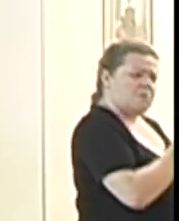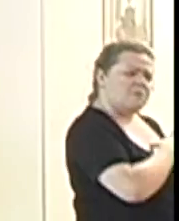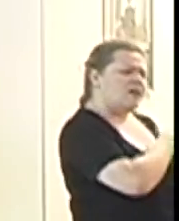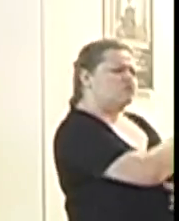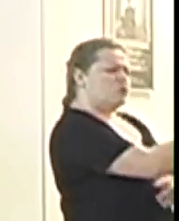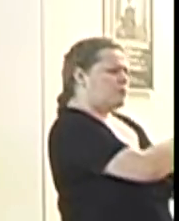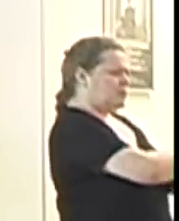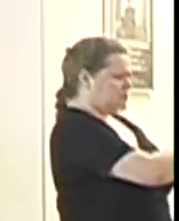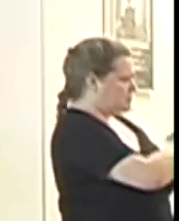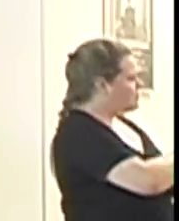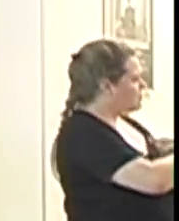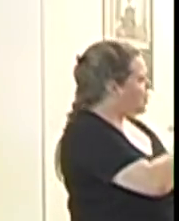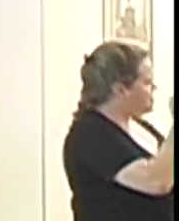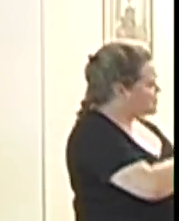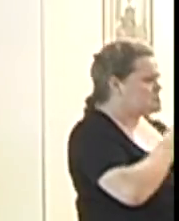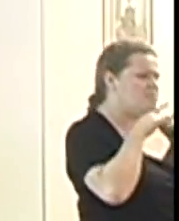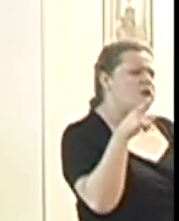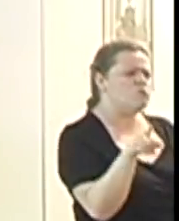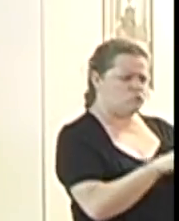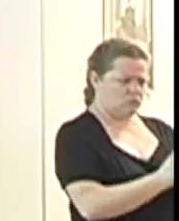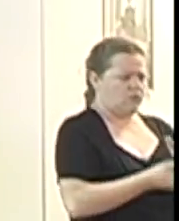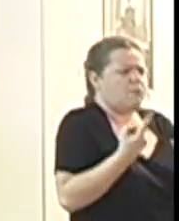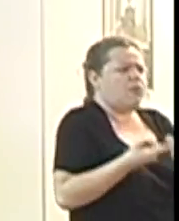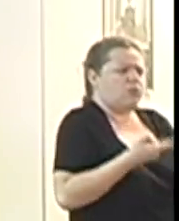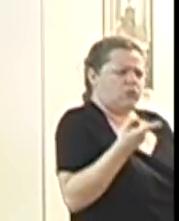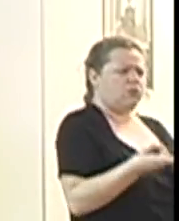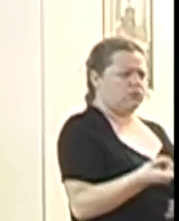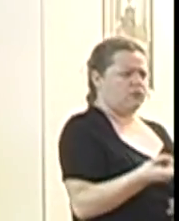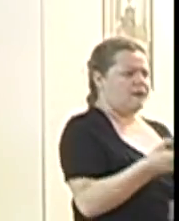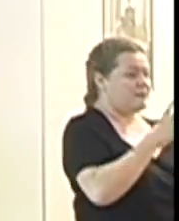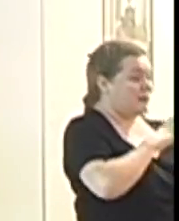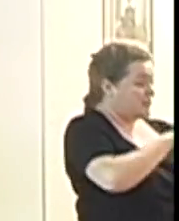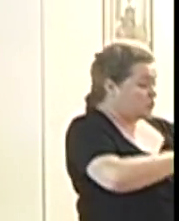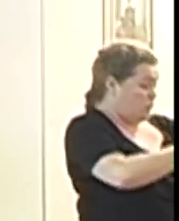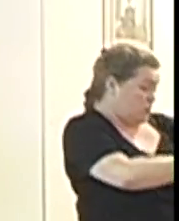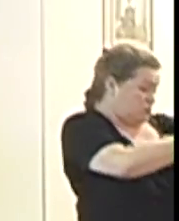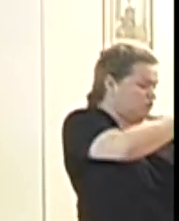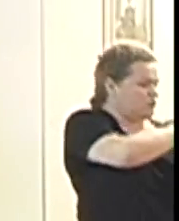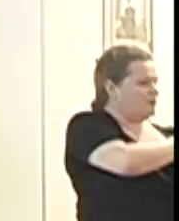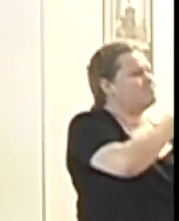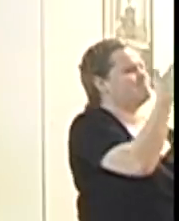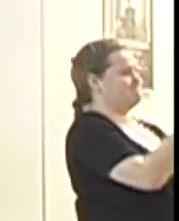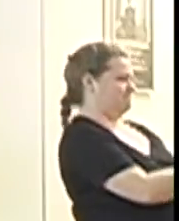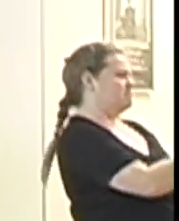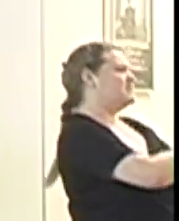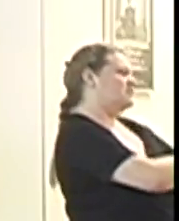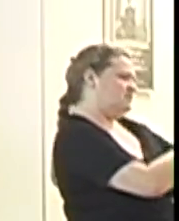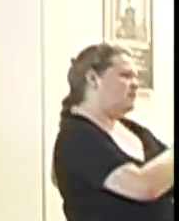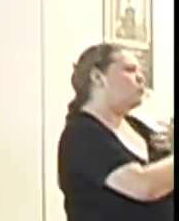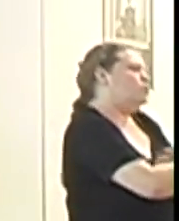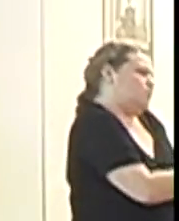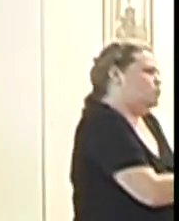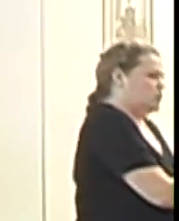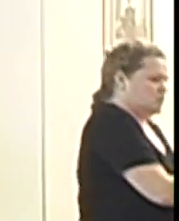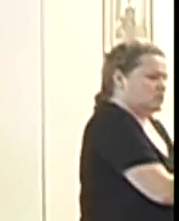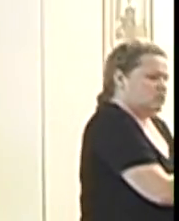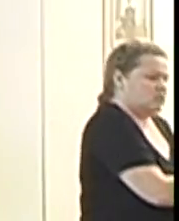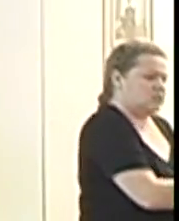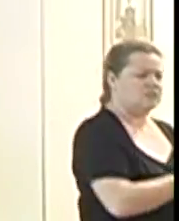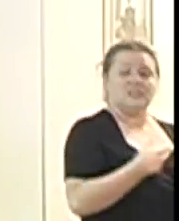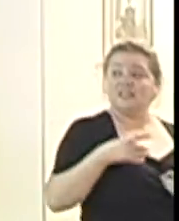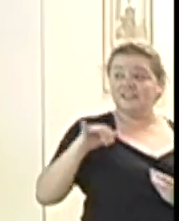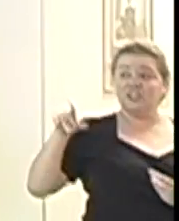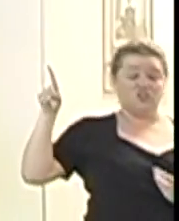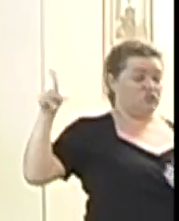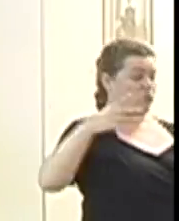whereas proximalization is likely to be unique to sign. These motoric factors also interact with important